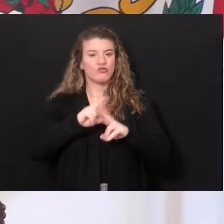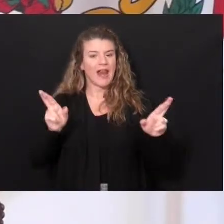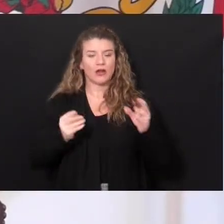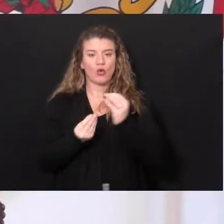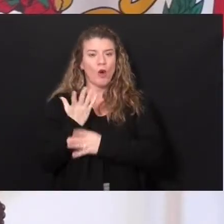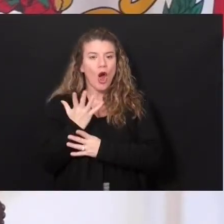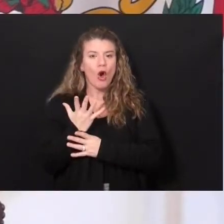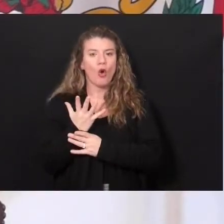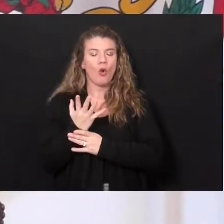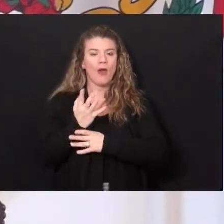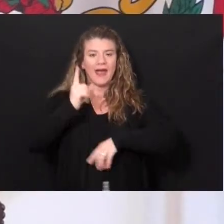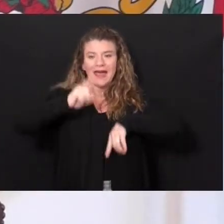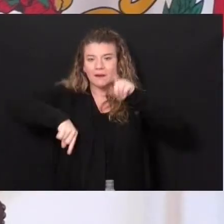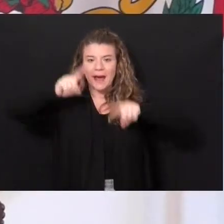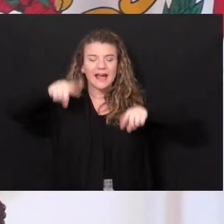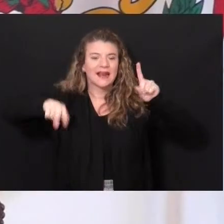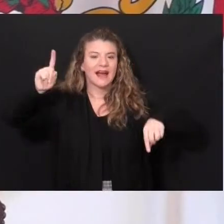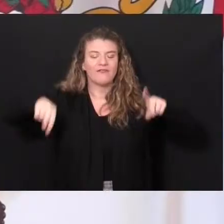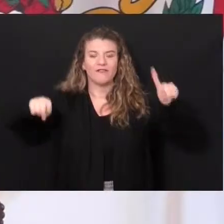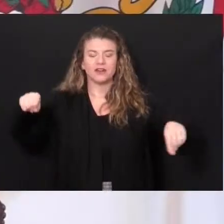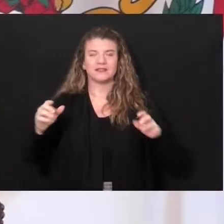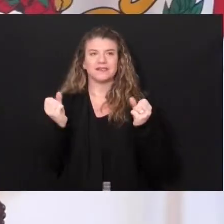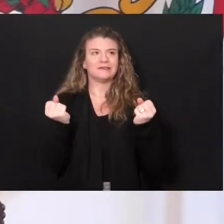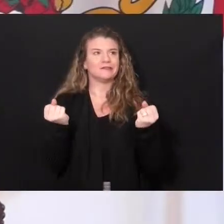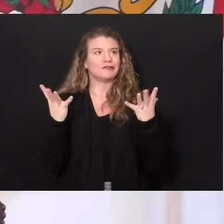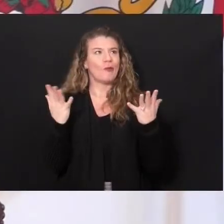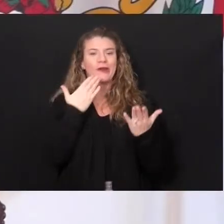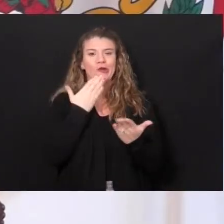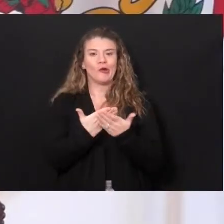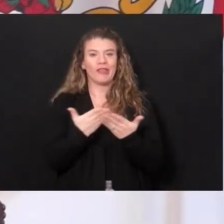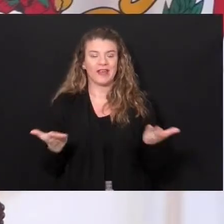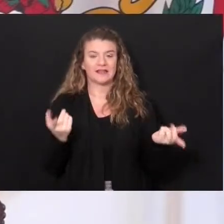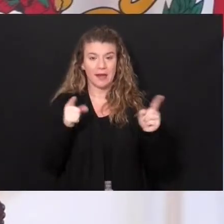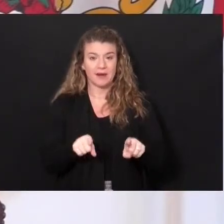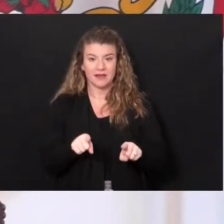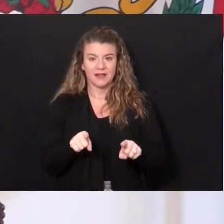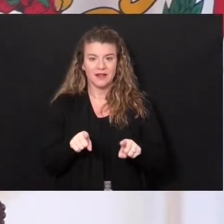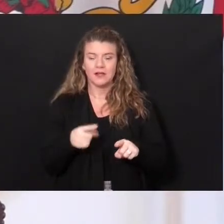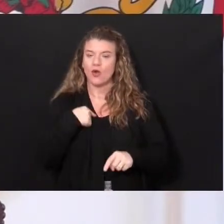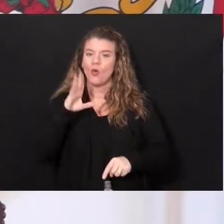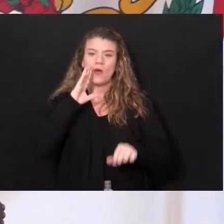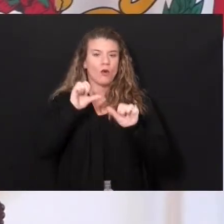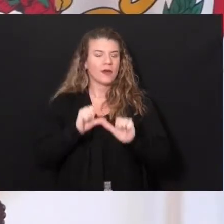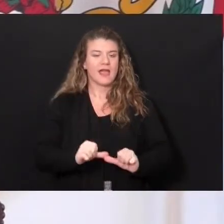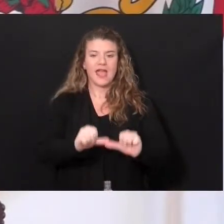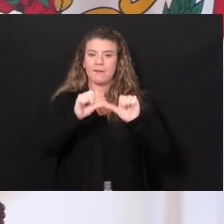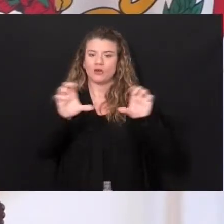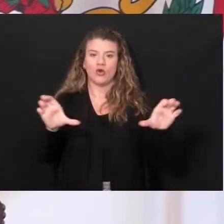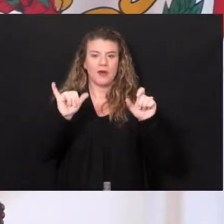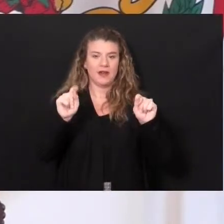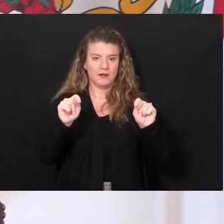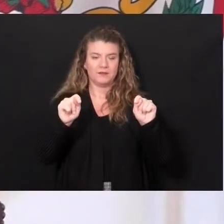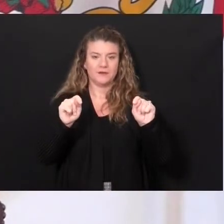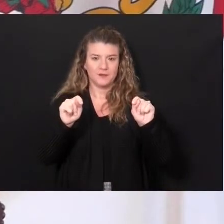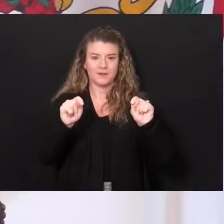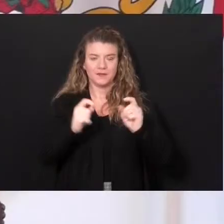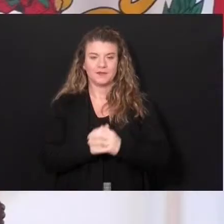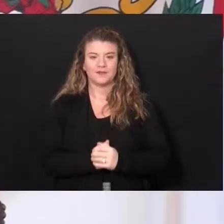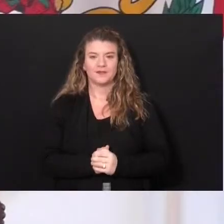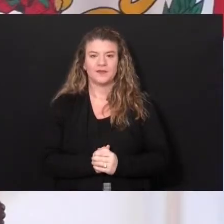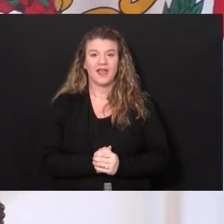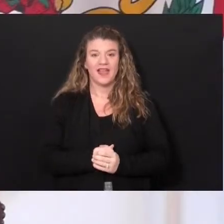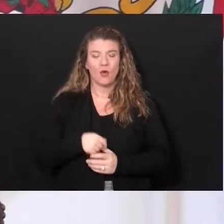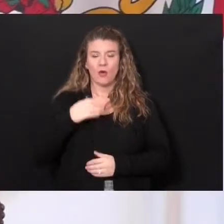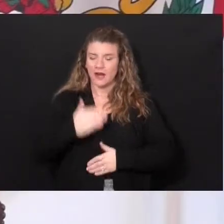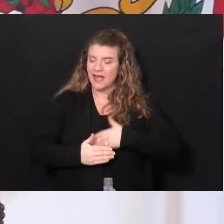and diversification and lots of good stuff. And so we're just going to keep it coming, West Virginia, and keep this